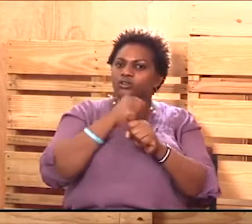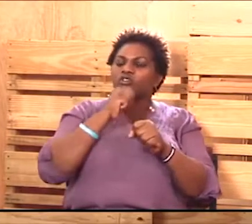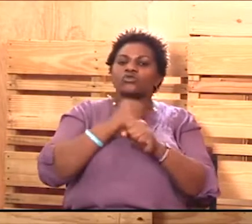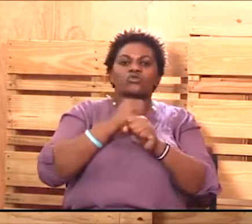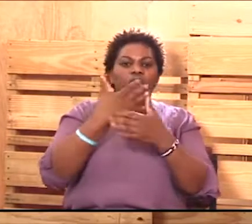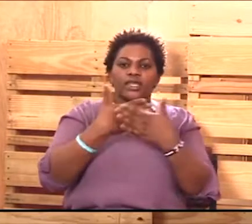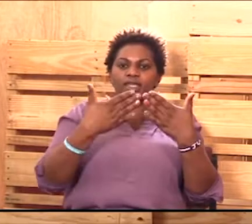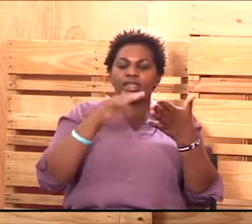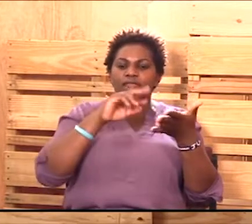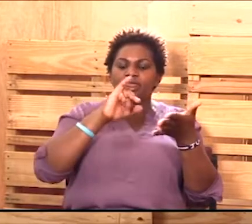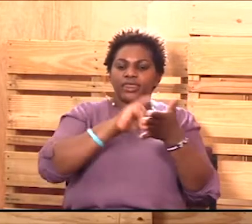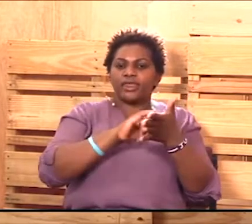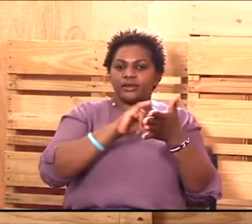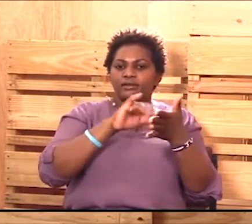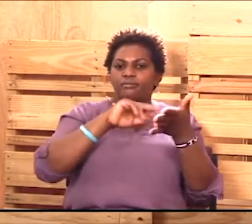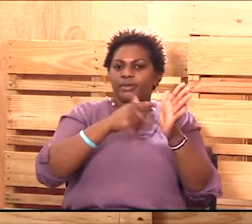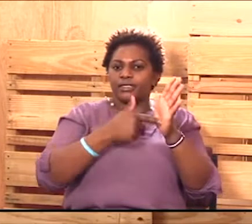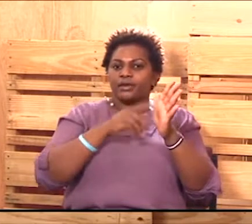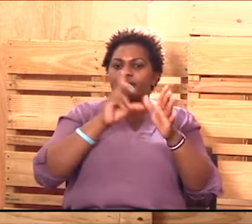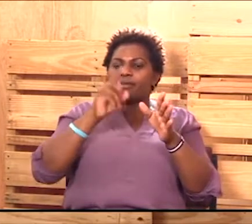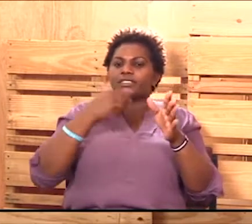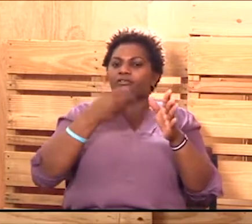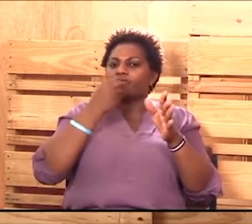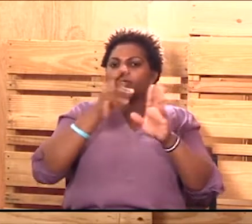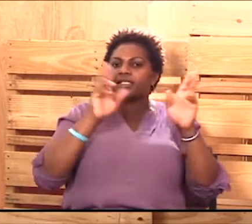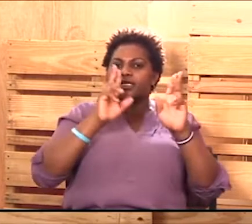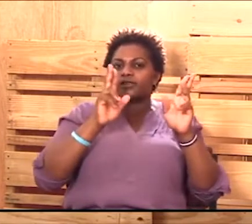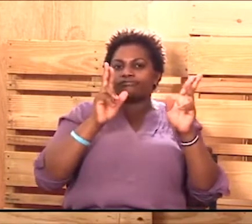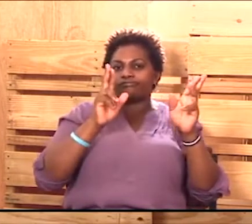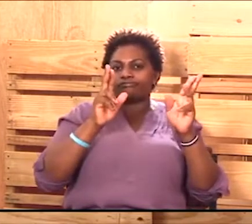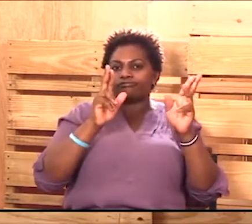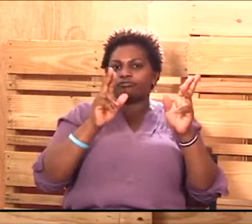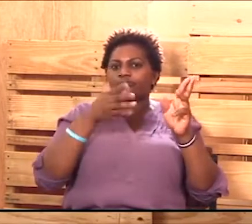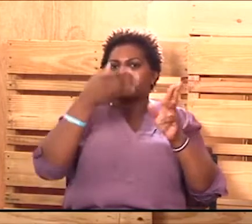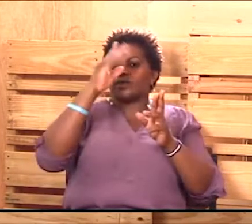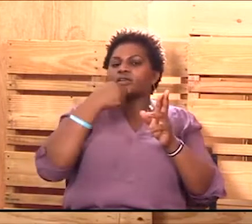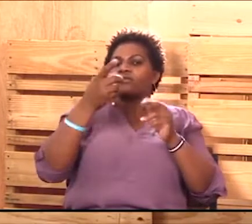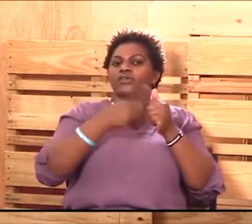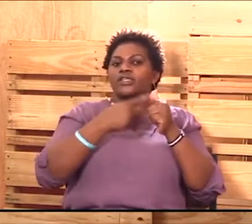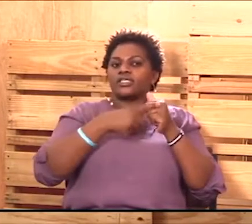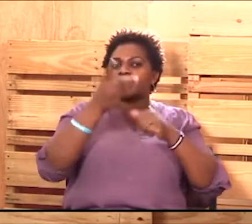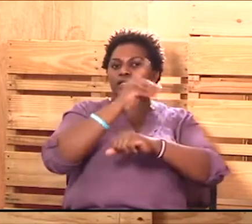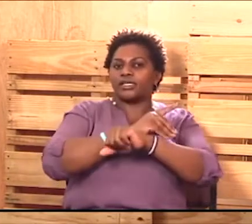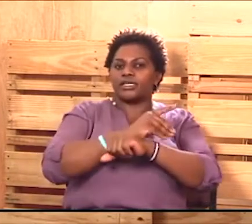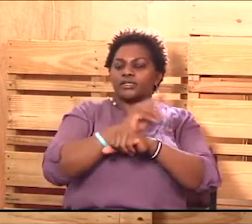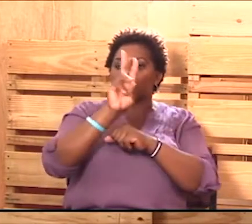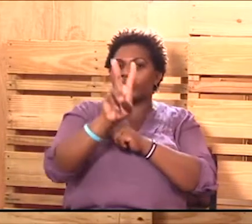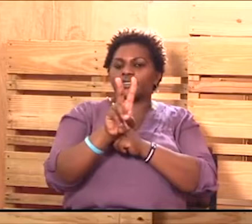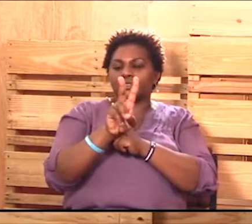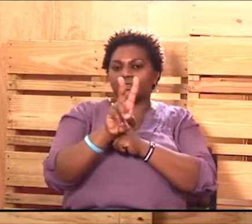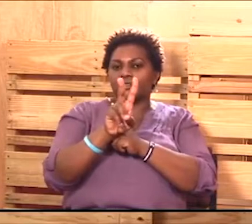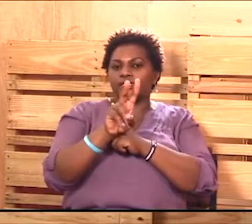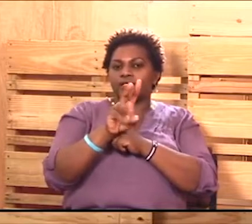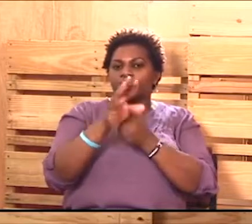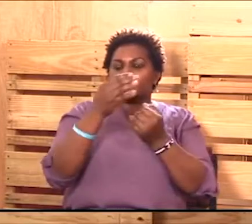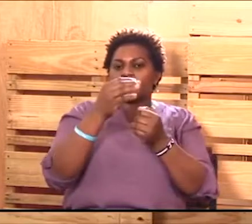anything. So that means they need to have food ready for the day. And so God told them, for the sixth day, take twice the